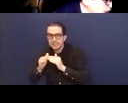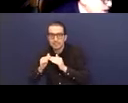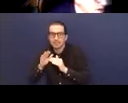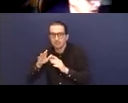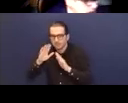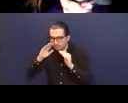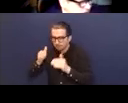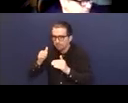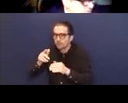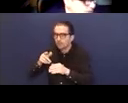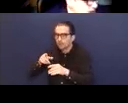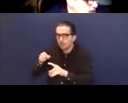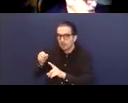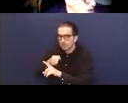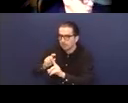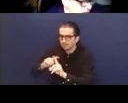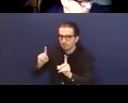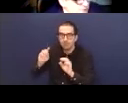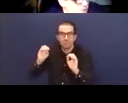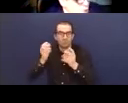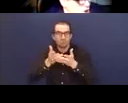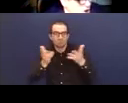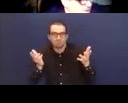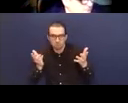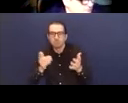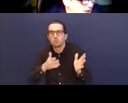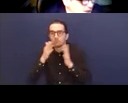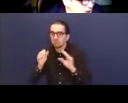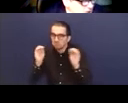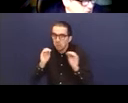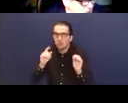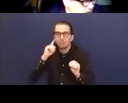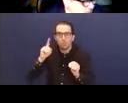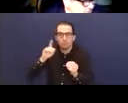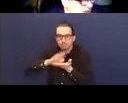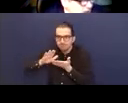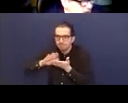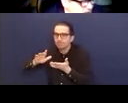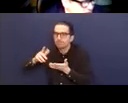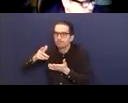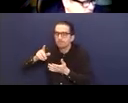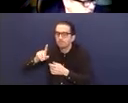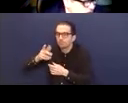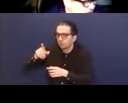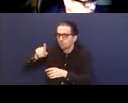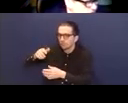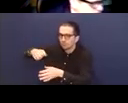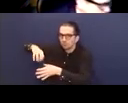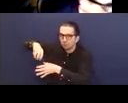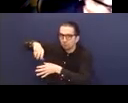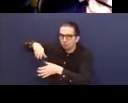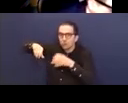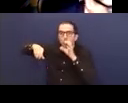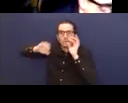affordable and clean energy. We have for work, we had 2 there. Industrial